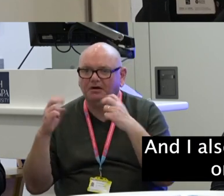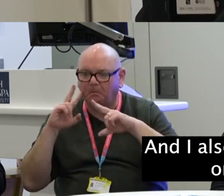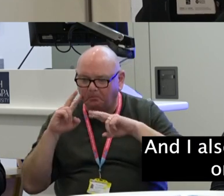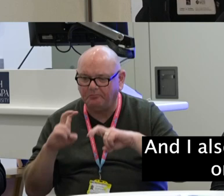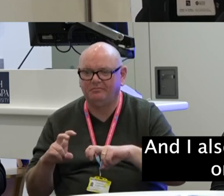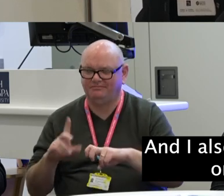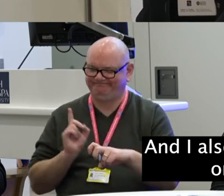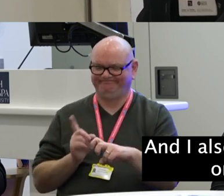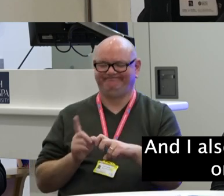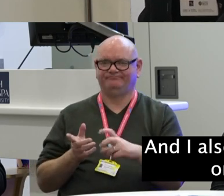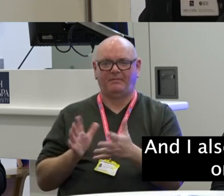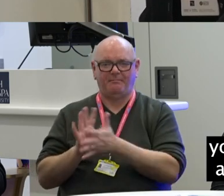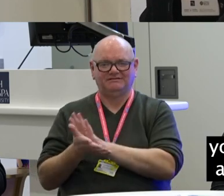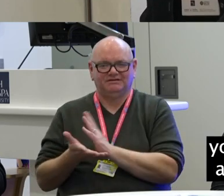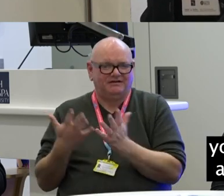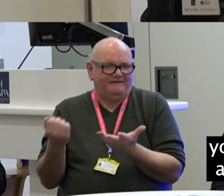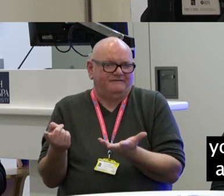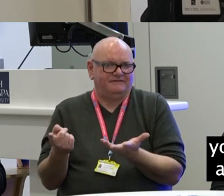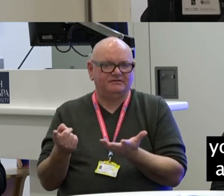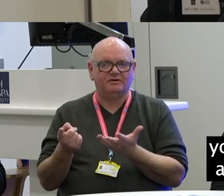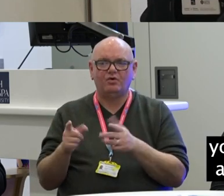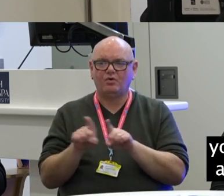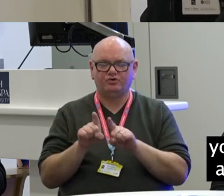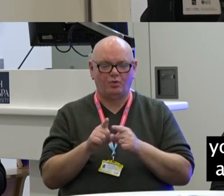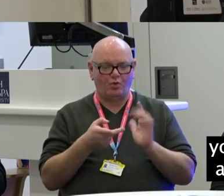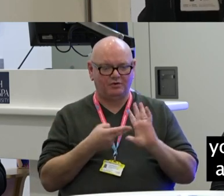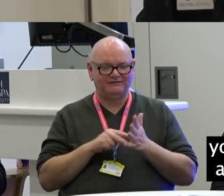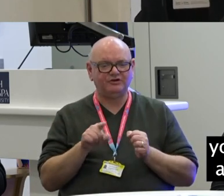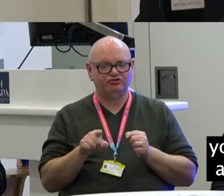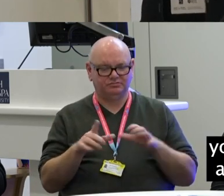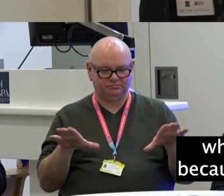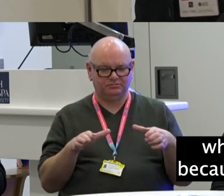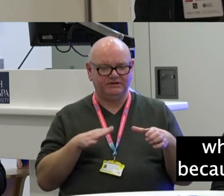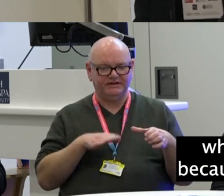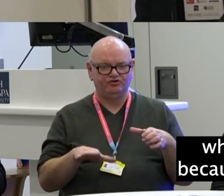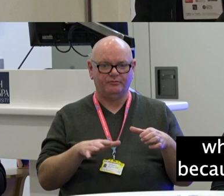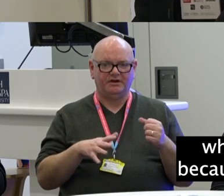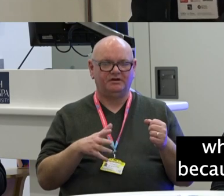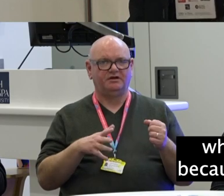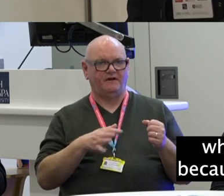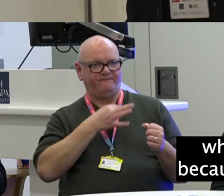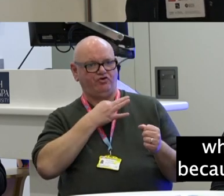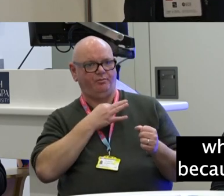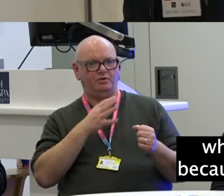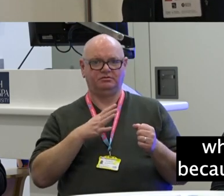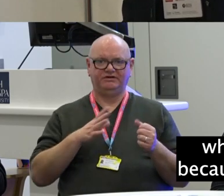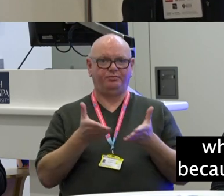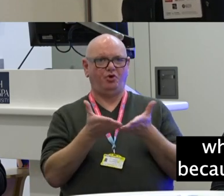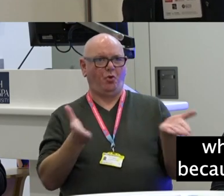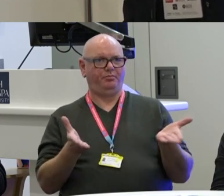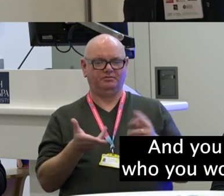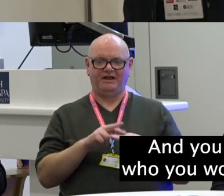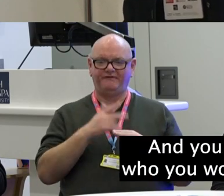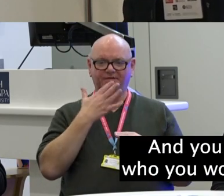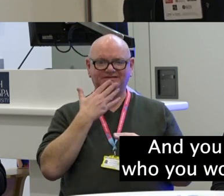as an organisation, on a really practical level, you have to be vulnerable and you have to admit it when you get things wrong, because we all get things